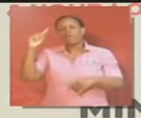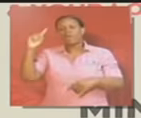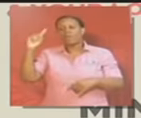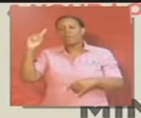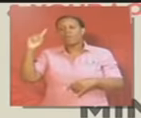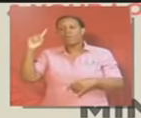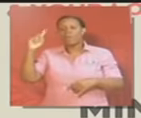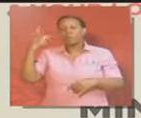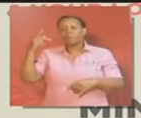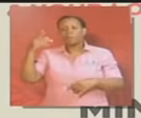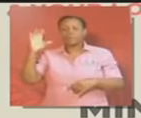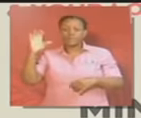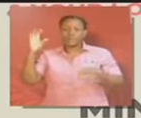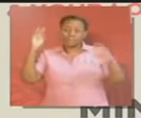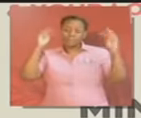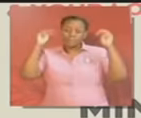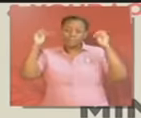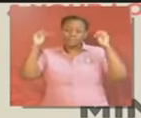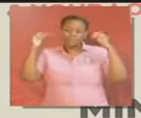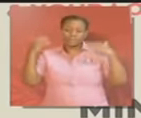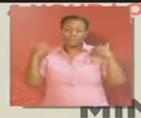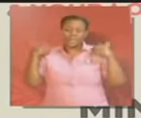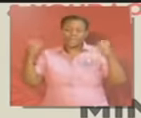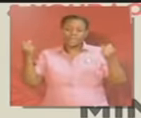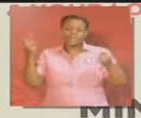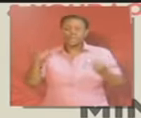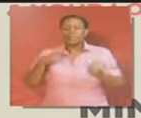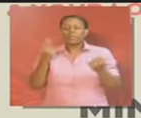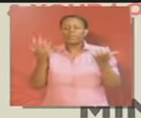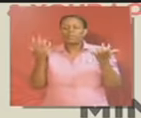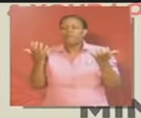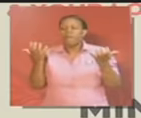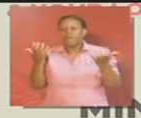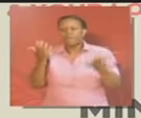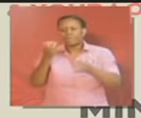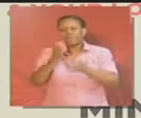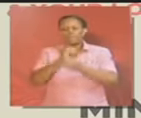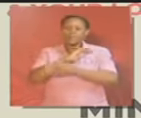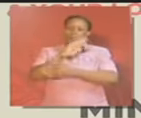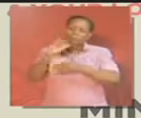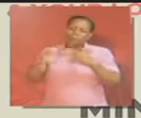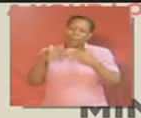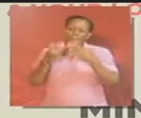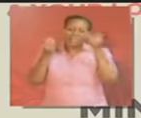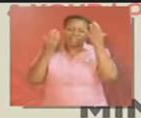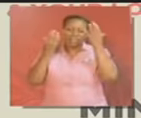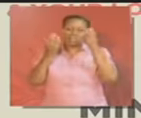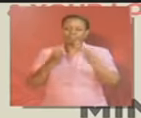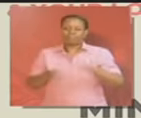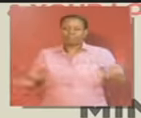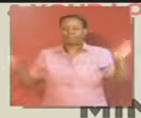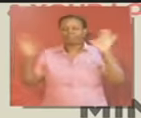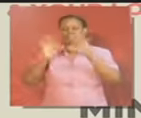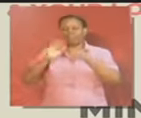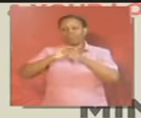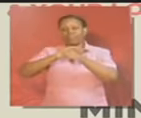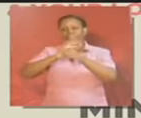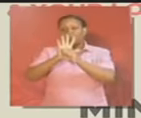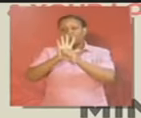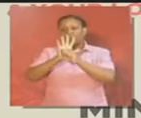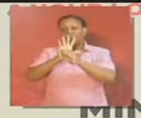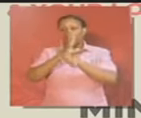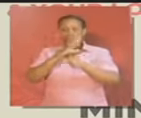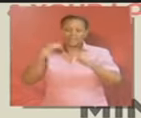you informed of the national COVID-19 response. Here to discuss the latest COVID-19 updates with us